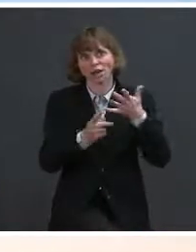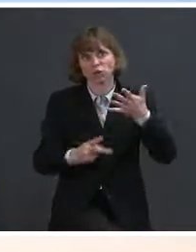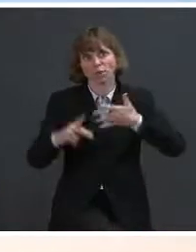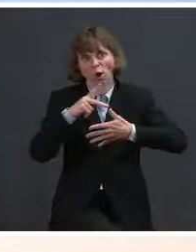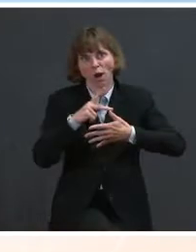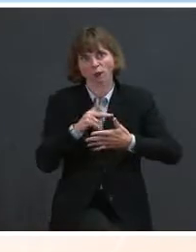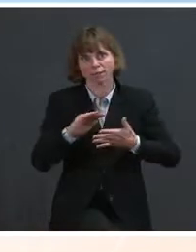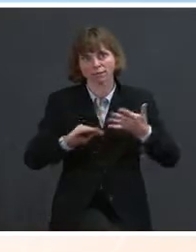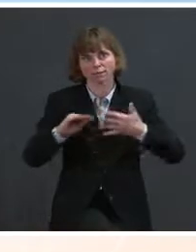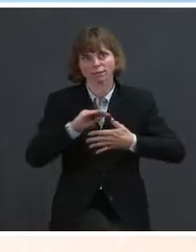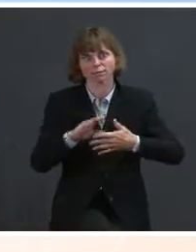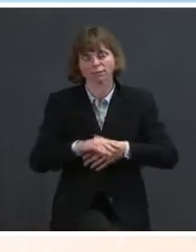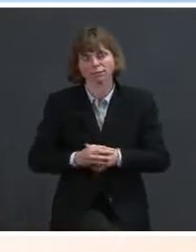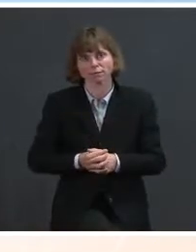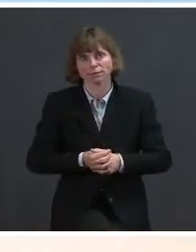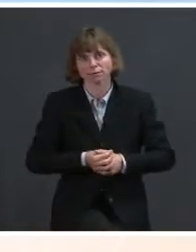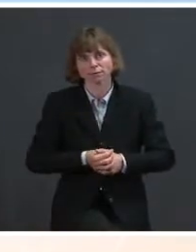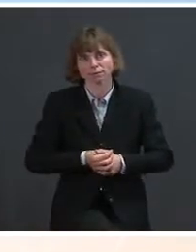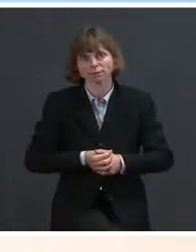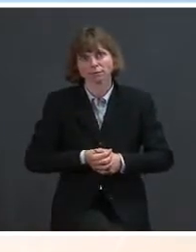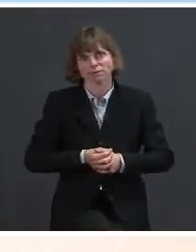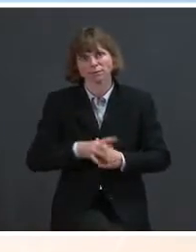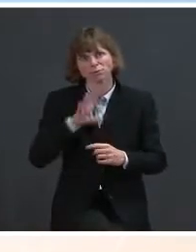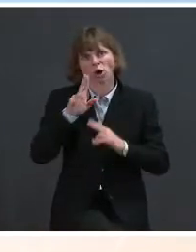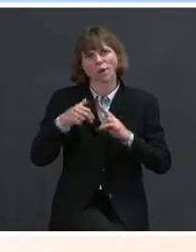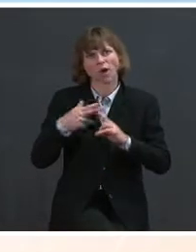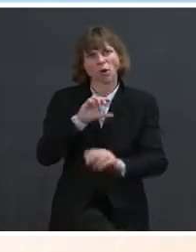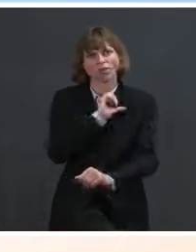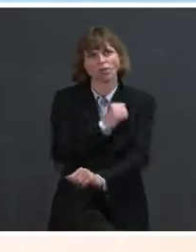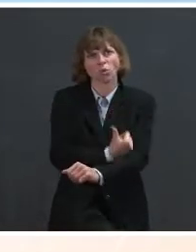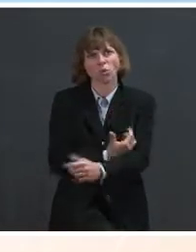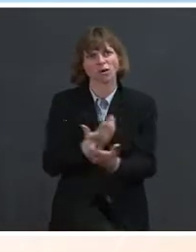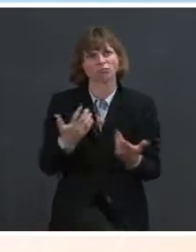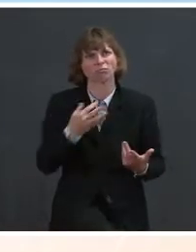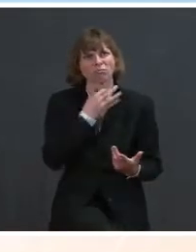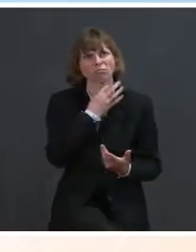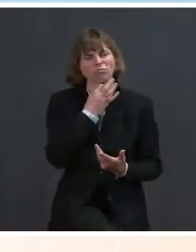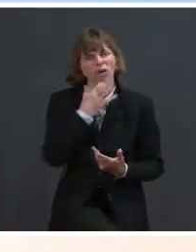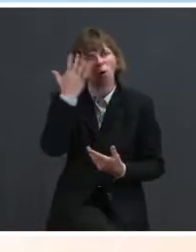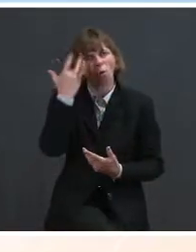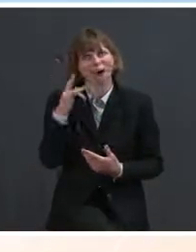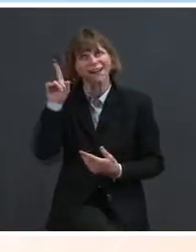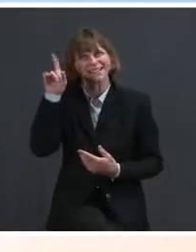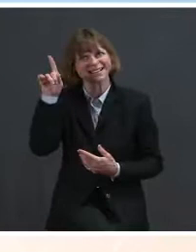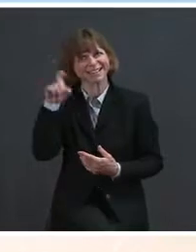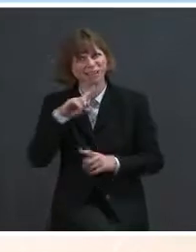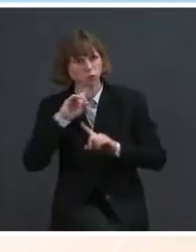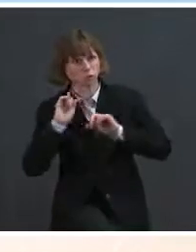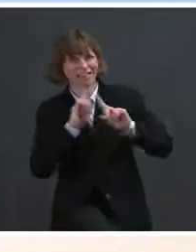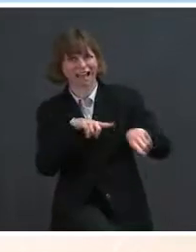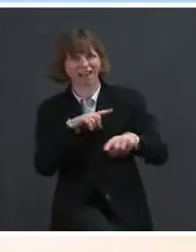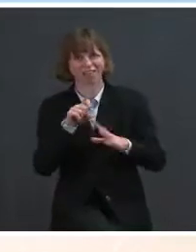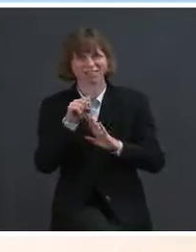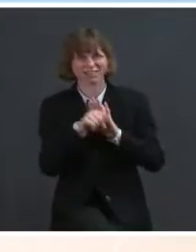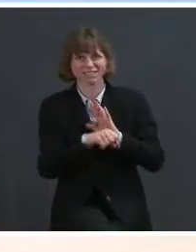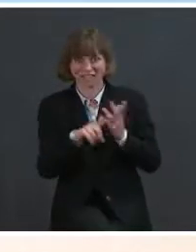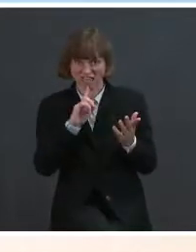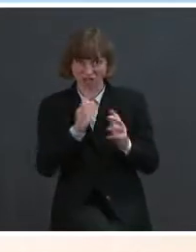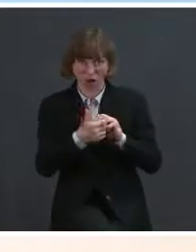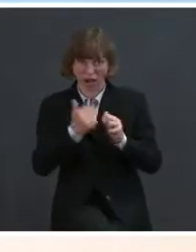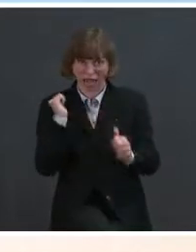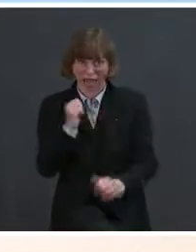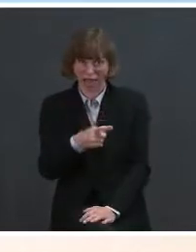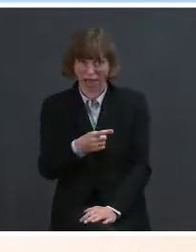clear yesterday too about the authority. I guess I'm just wondering, why does he need to tell states this? Is there a lag where states